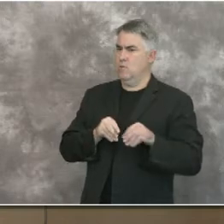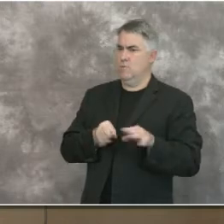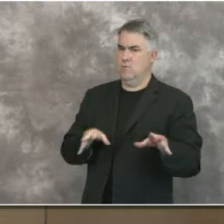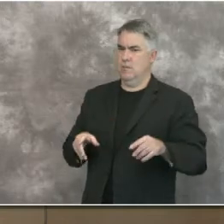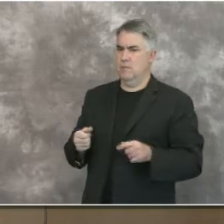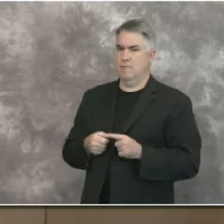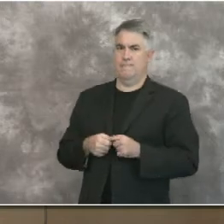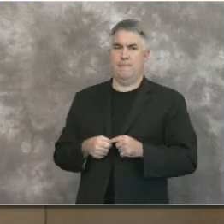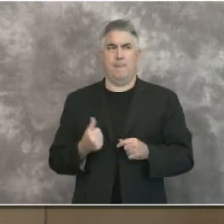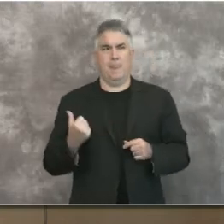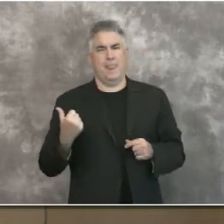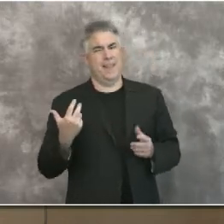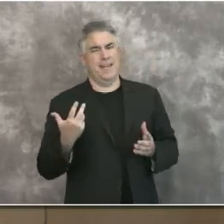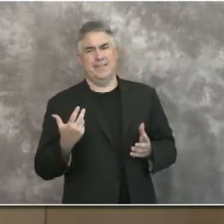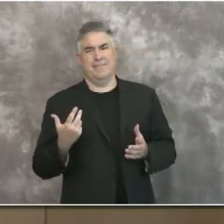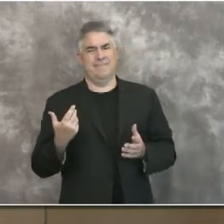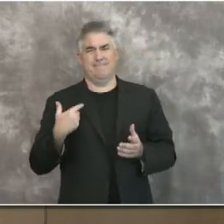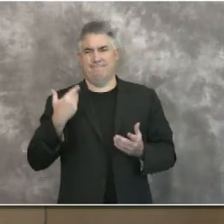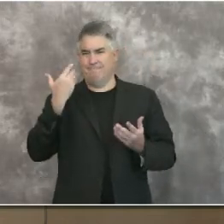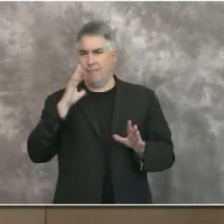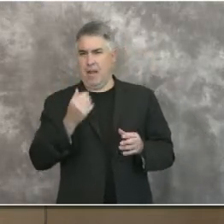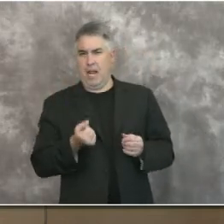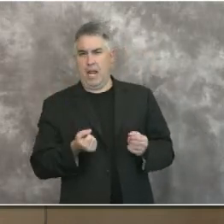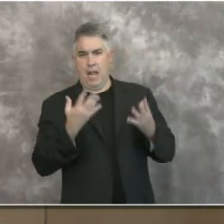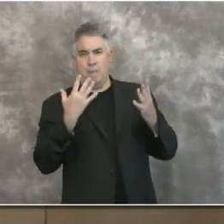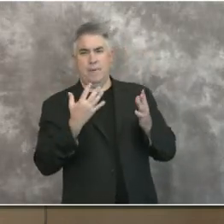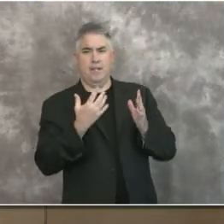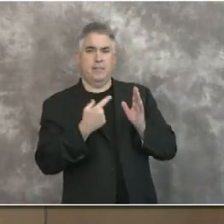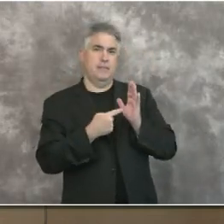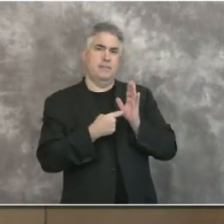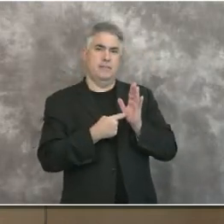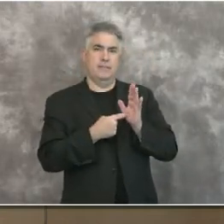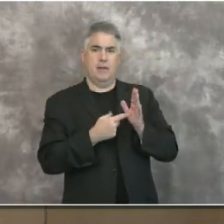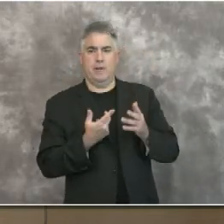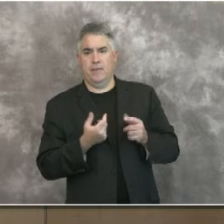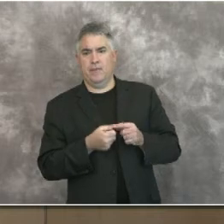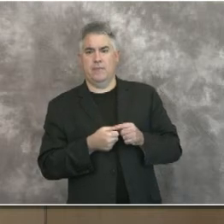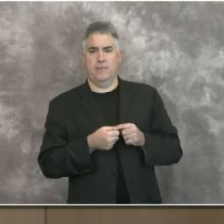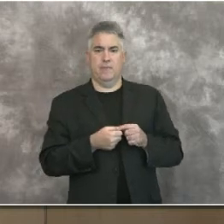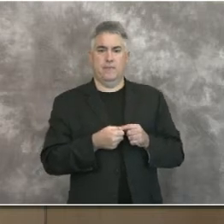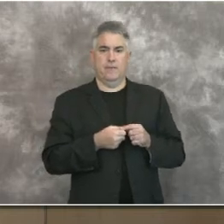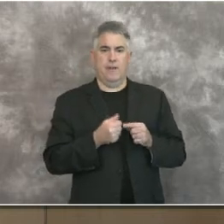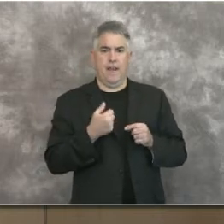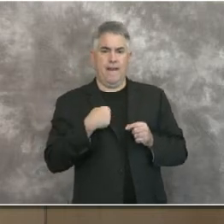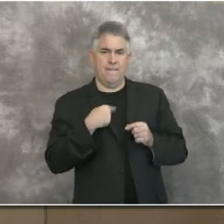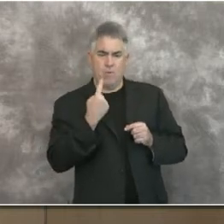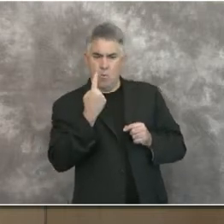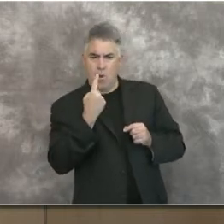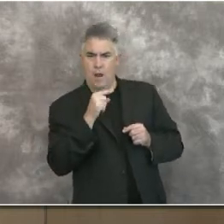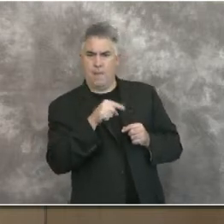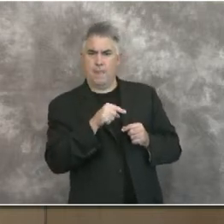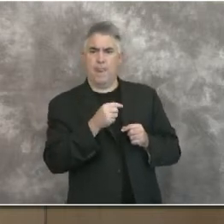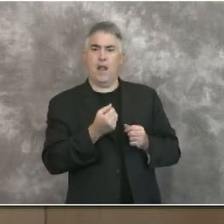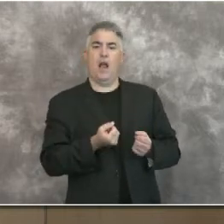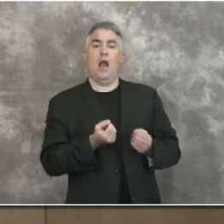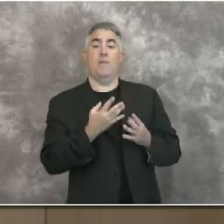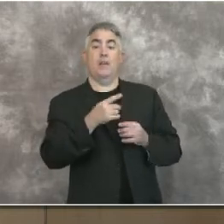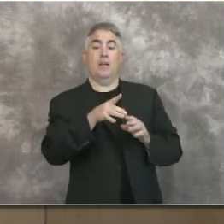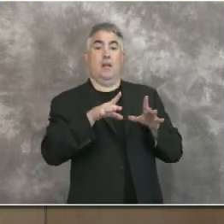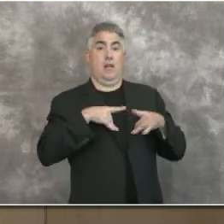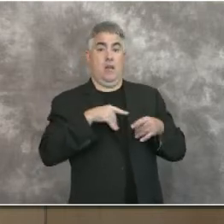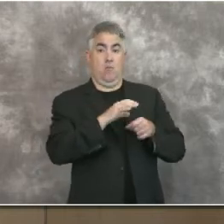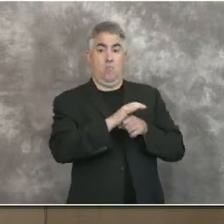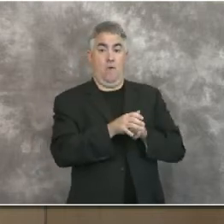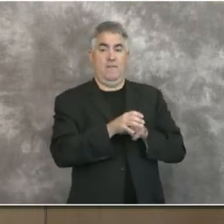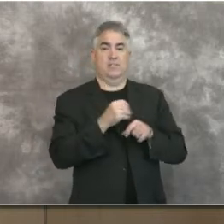We know how many individuals, say for instance, of our cases live in Mexico. We